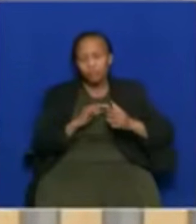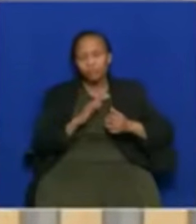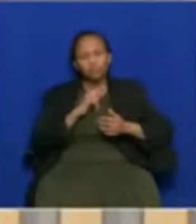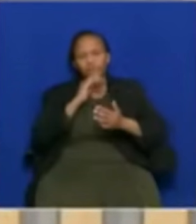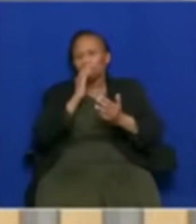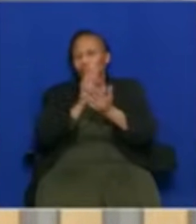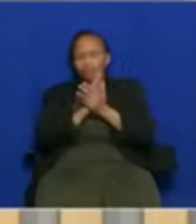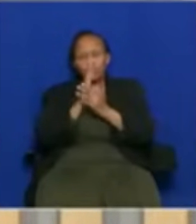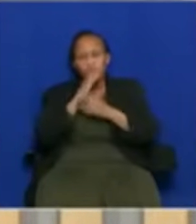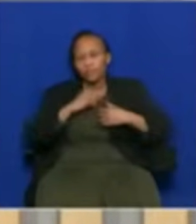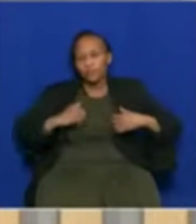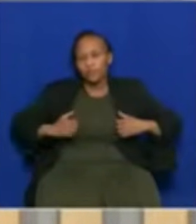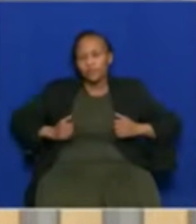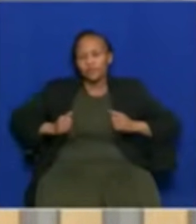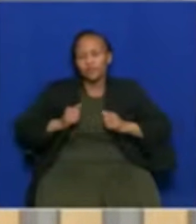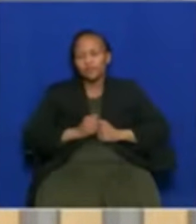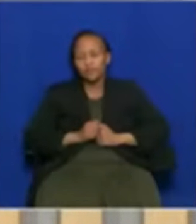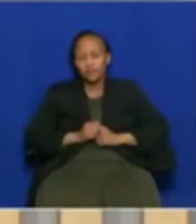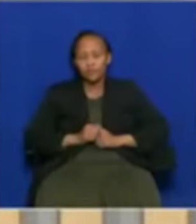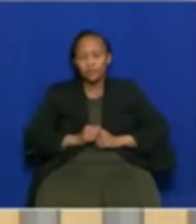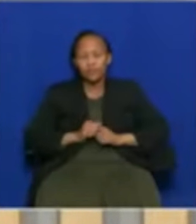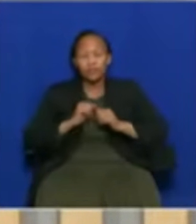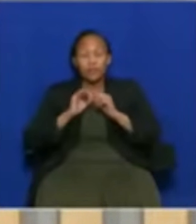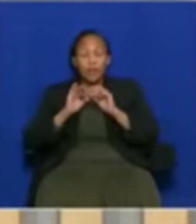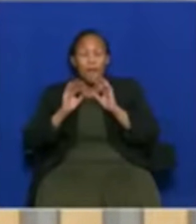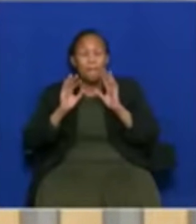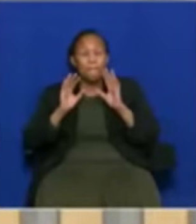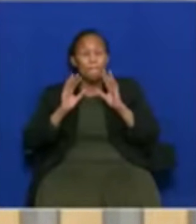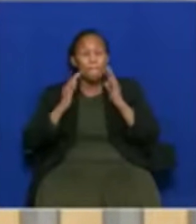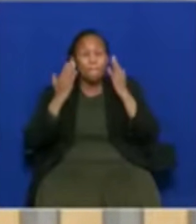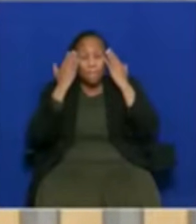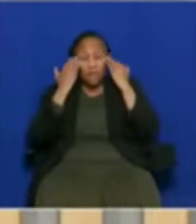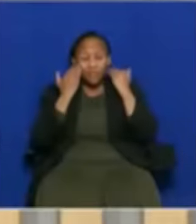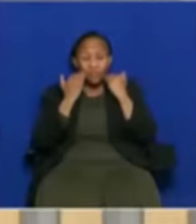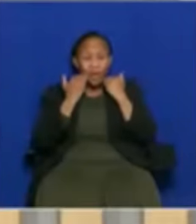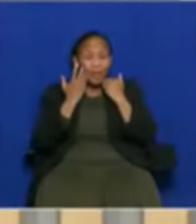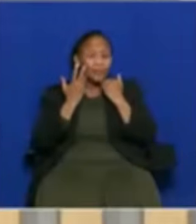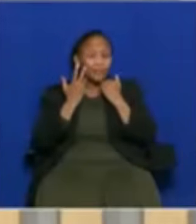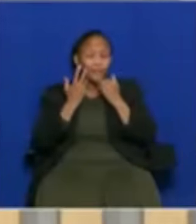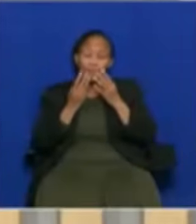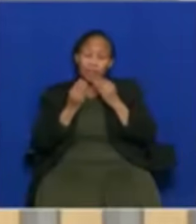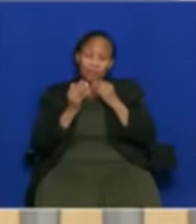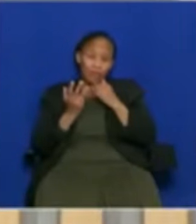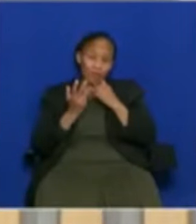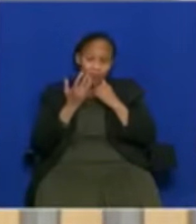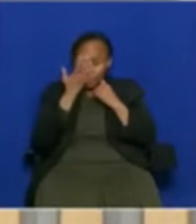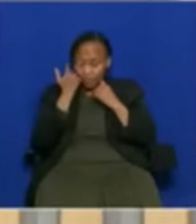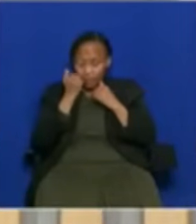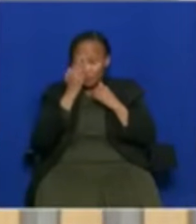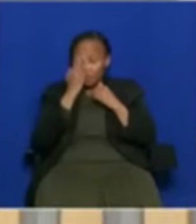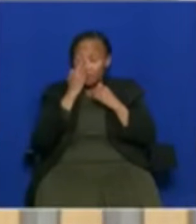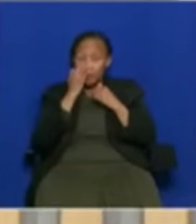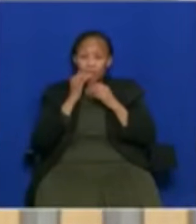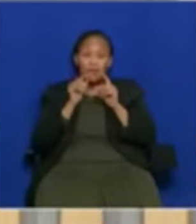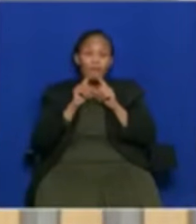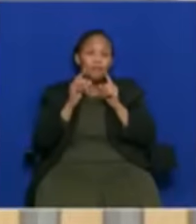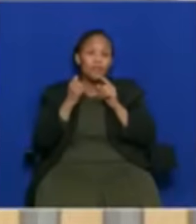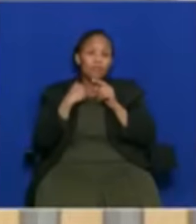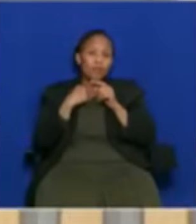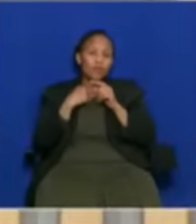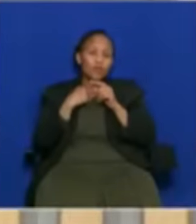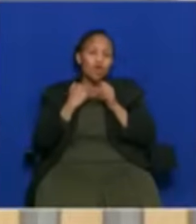could have picked this up from. Okay. But when I left I left court before they could